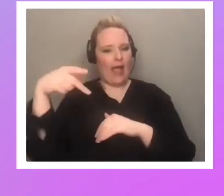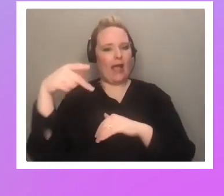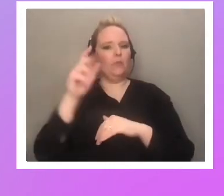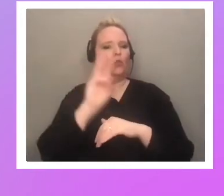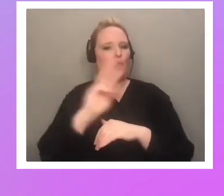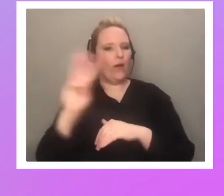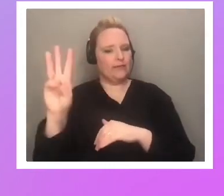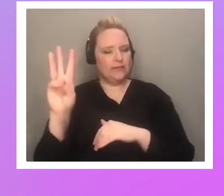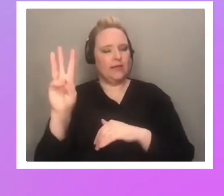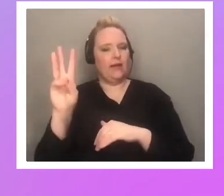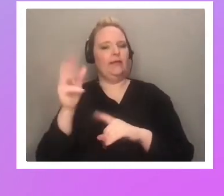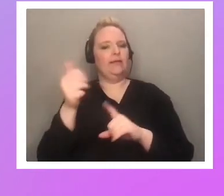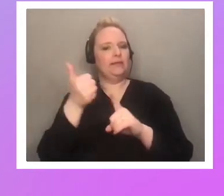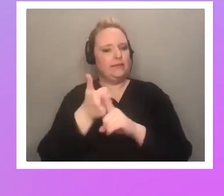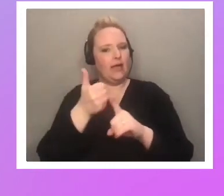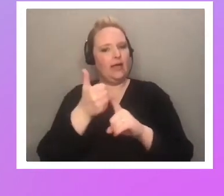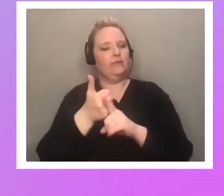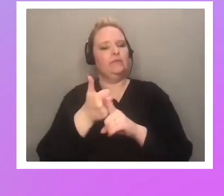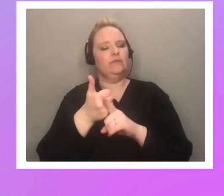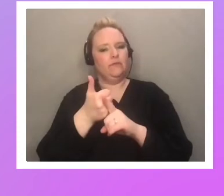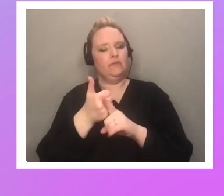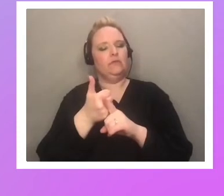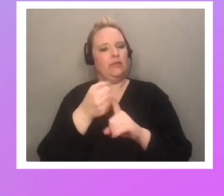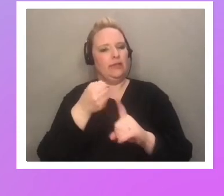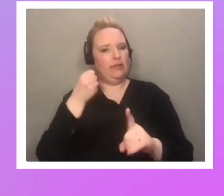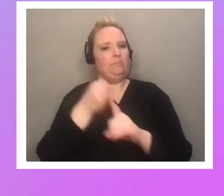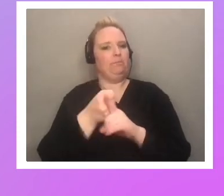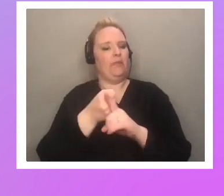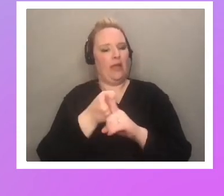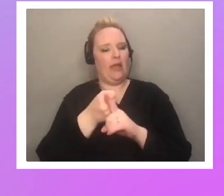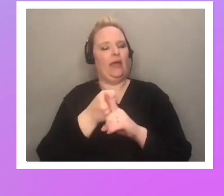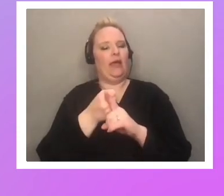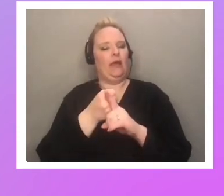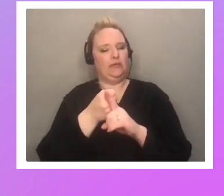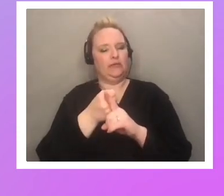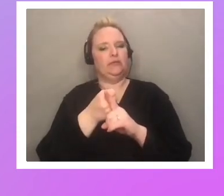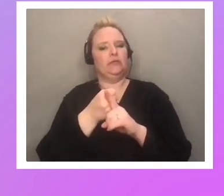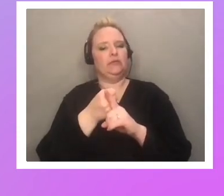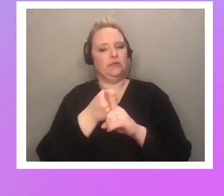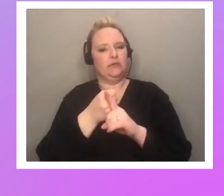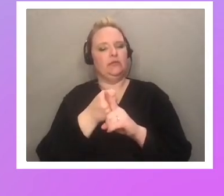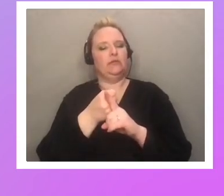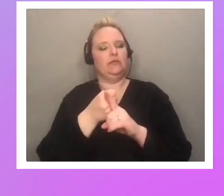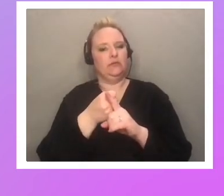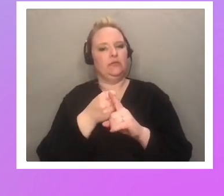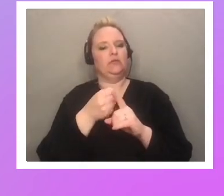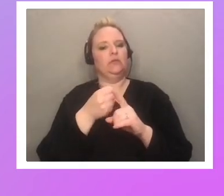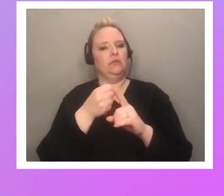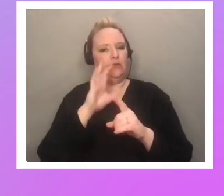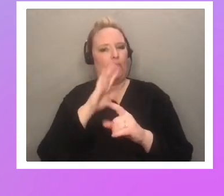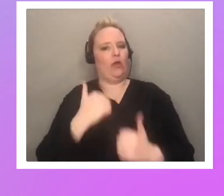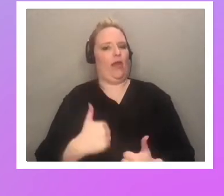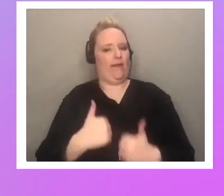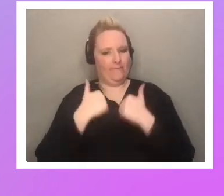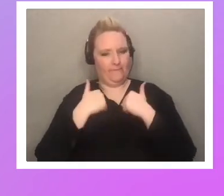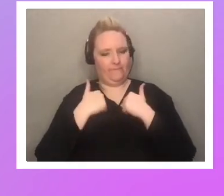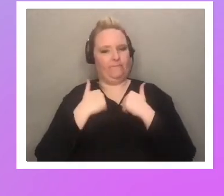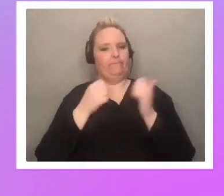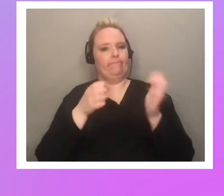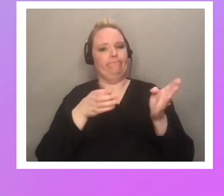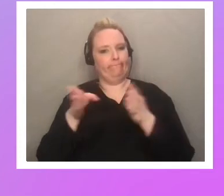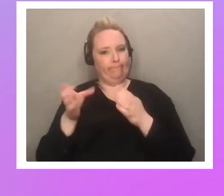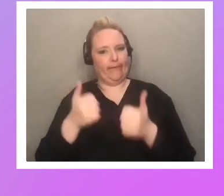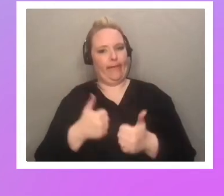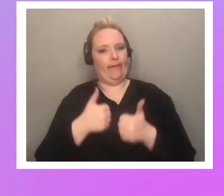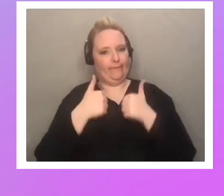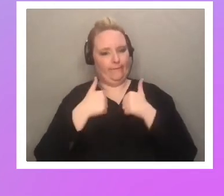that really, really do affect, can affect the course of their lives. And so I just really want to